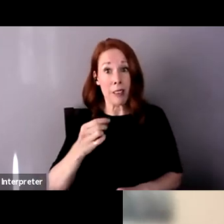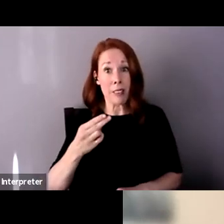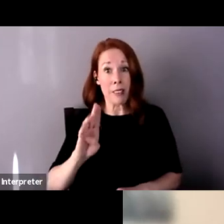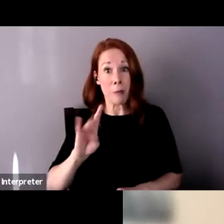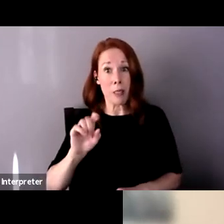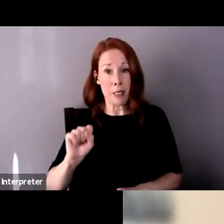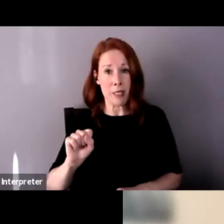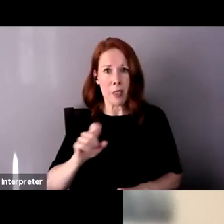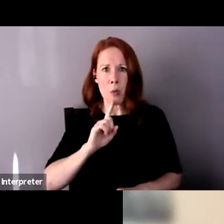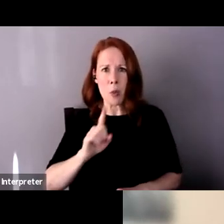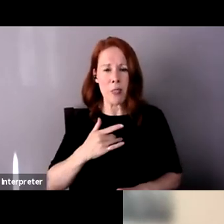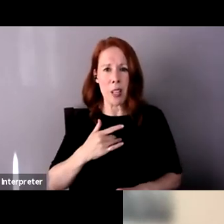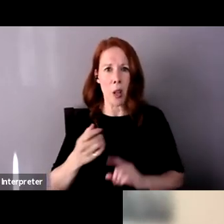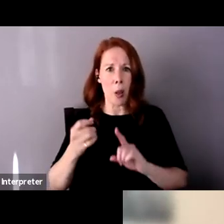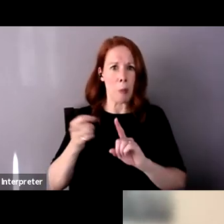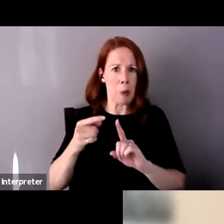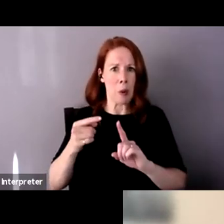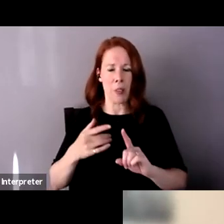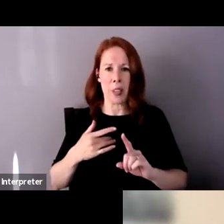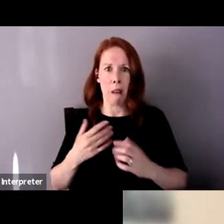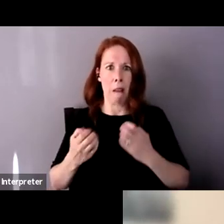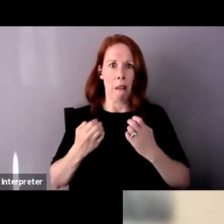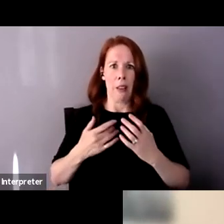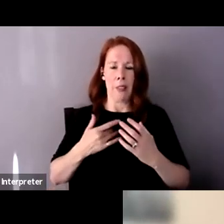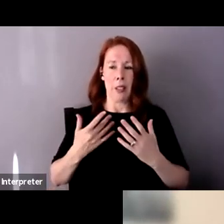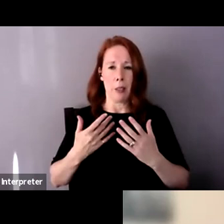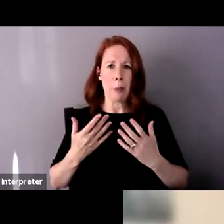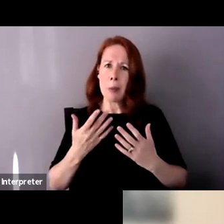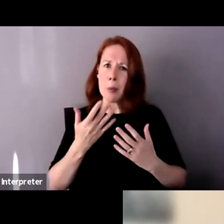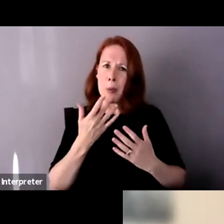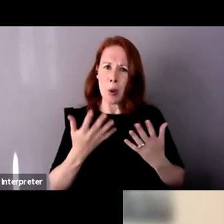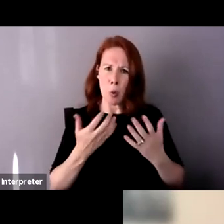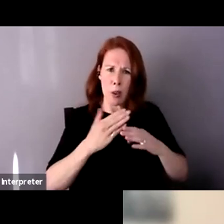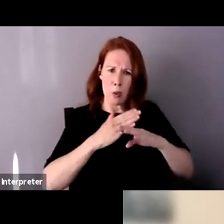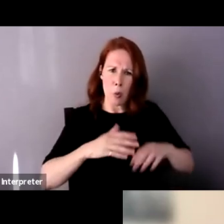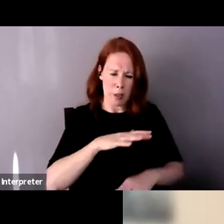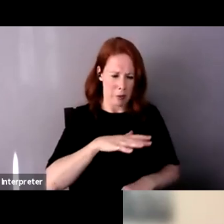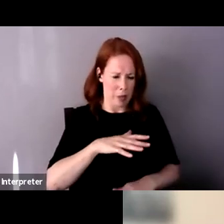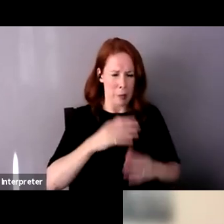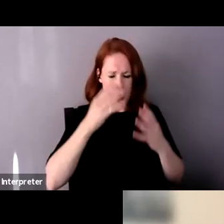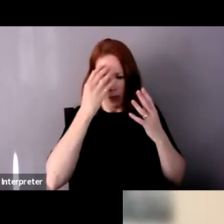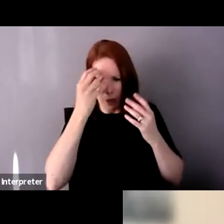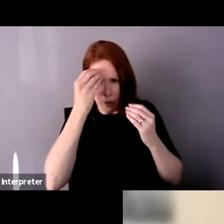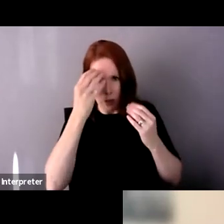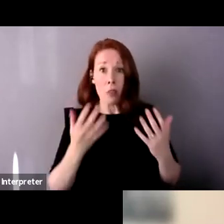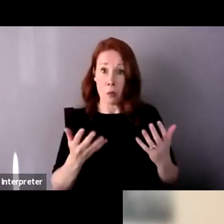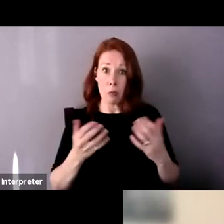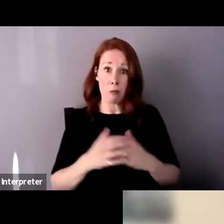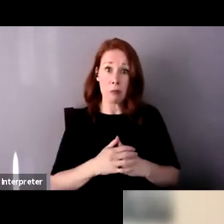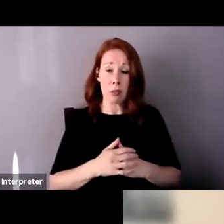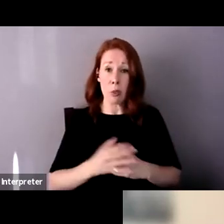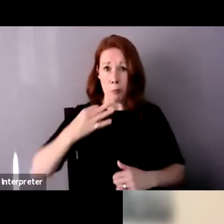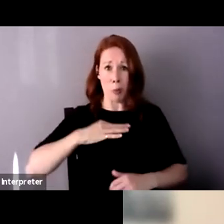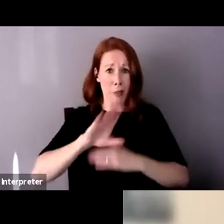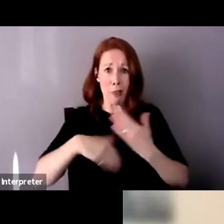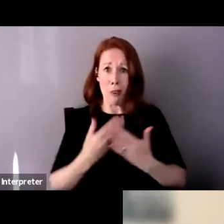even neurotypical people such as themselves may want a quiet corner to process their experience in one gallery before going